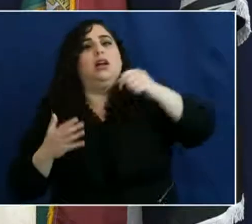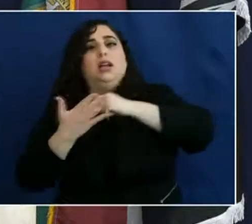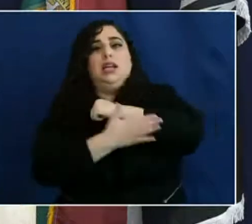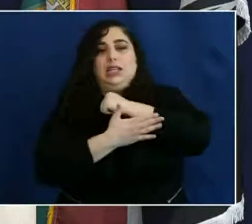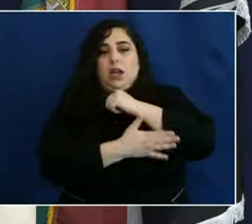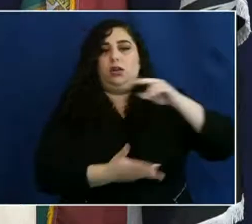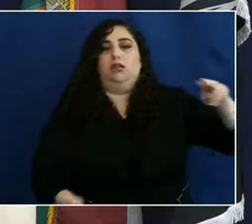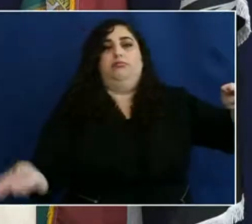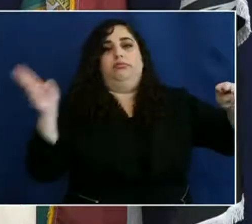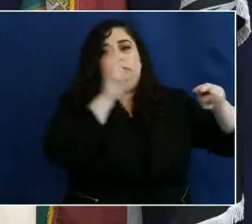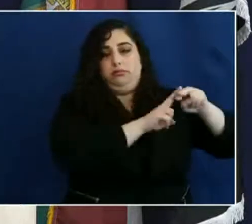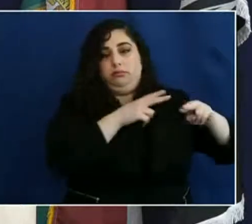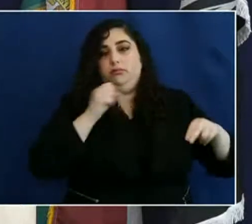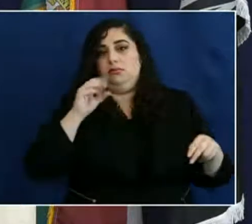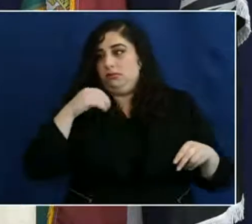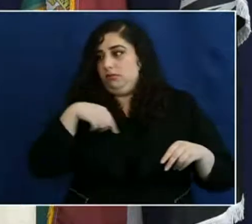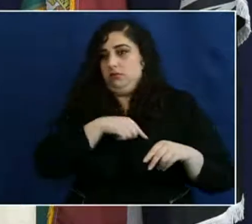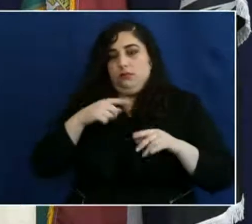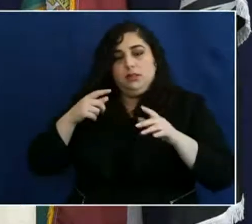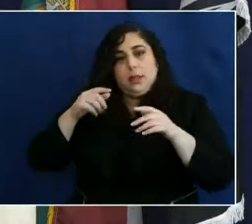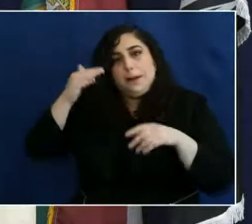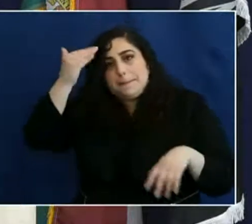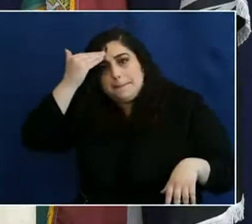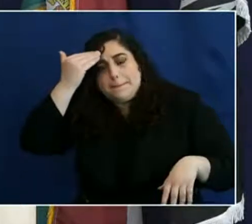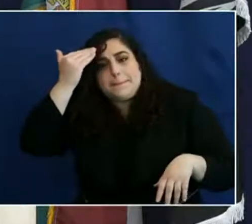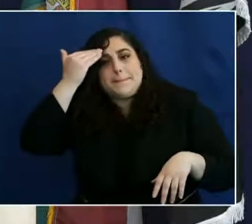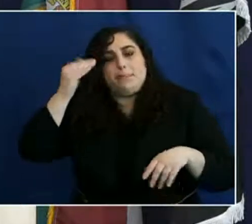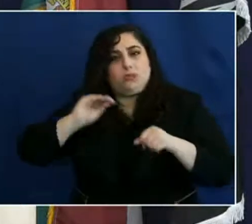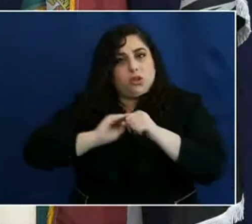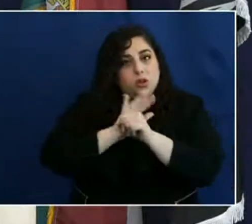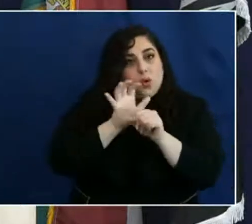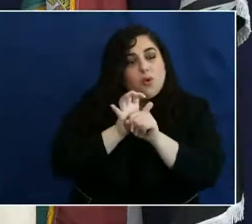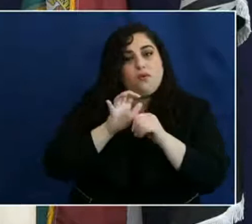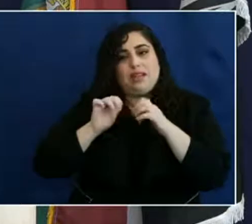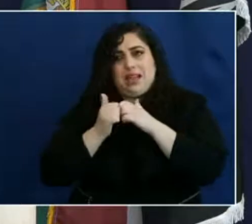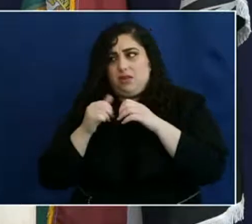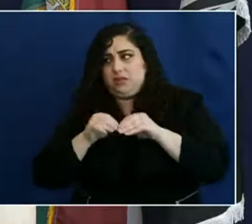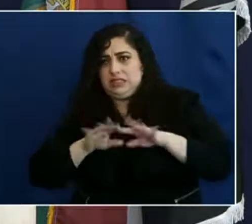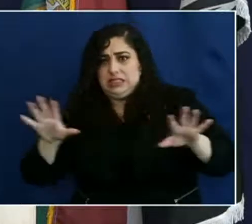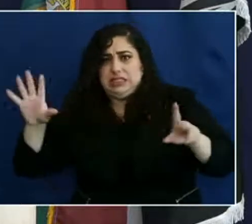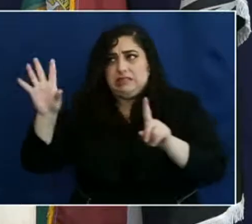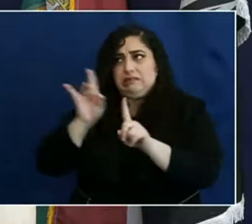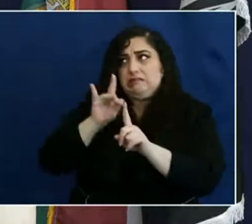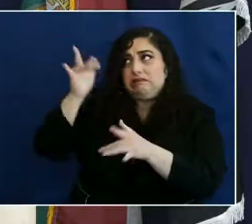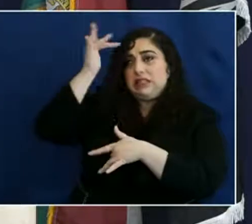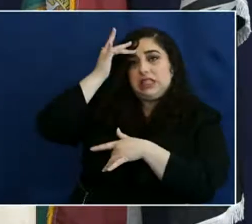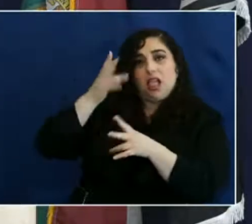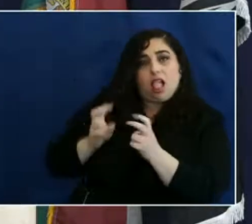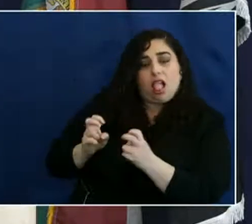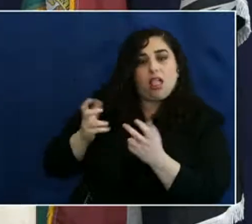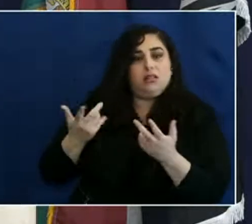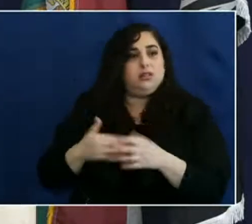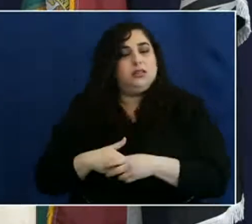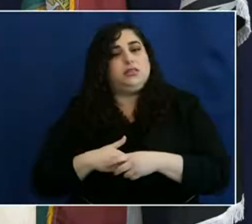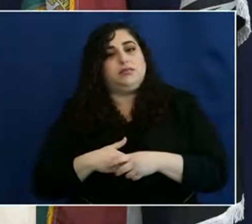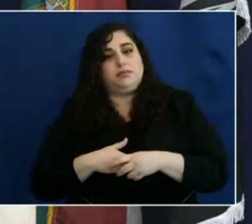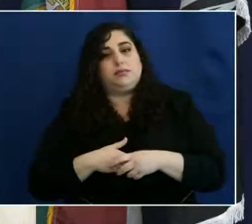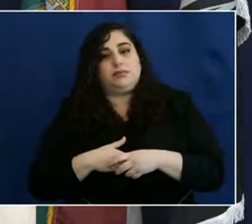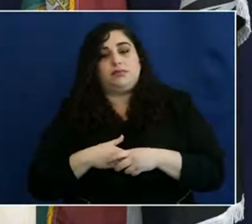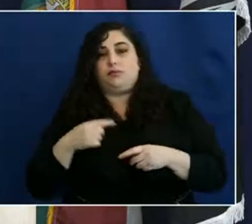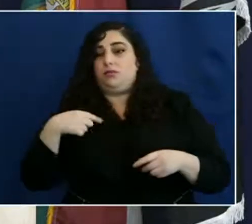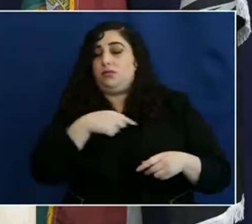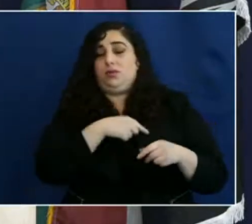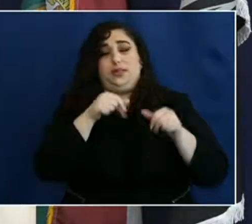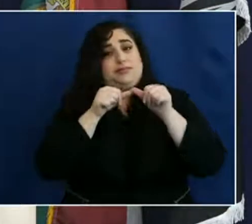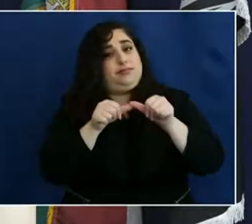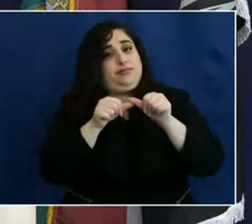very cautious throughout this and very aware of the nature of COVID and how it spread, certainly a large number of San Diegans. And I think we continue to do that. We continue to